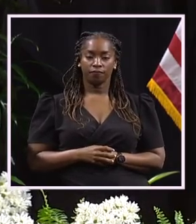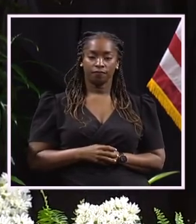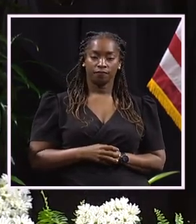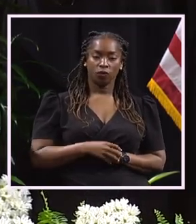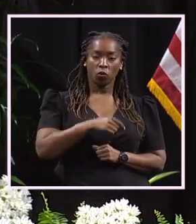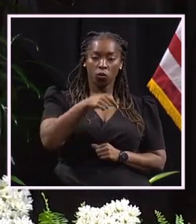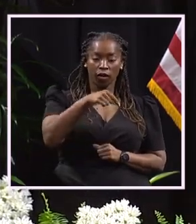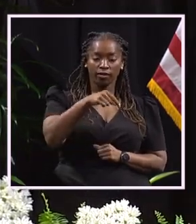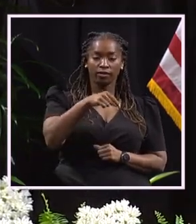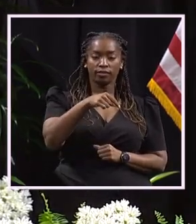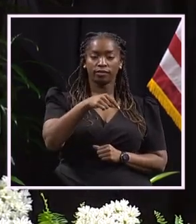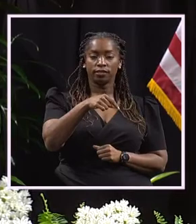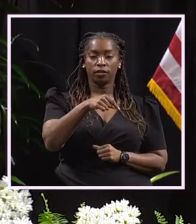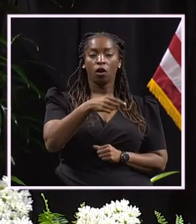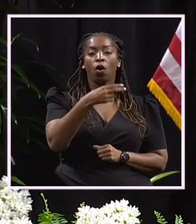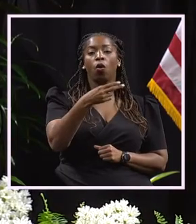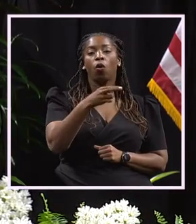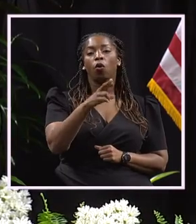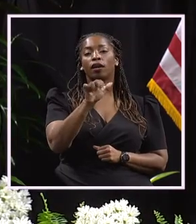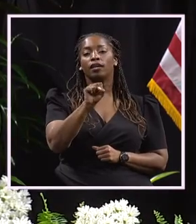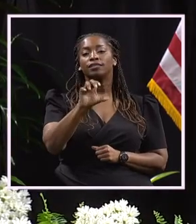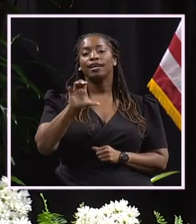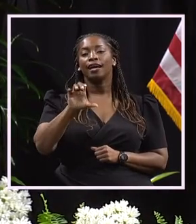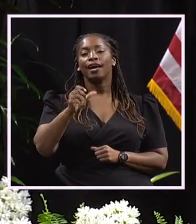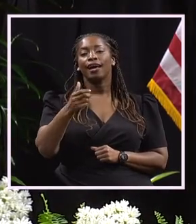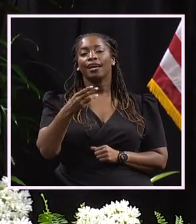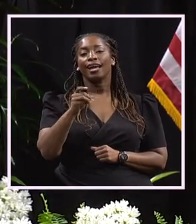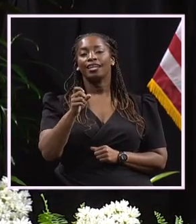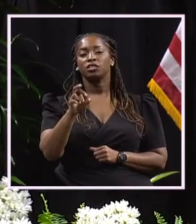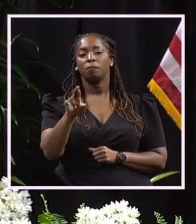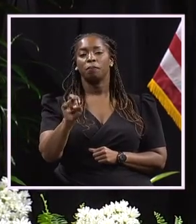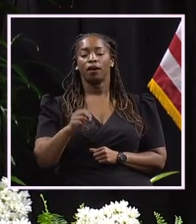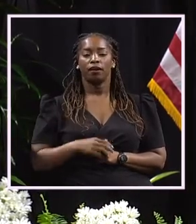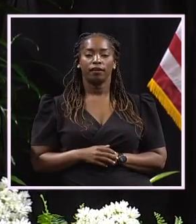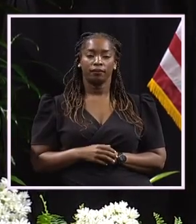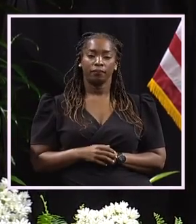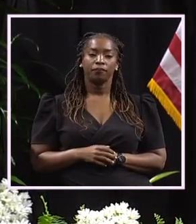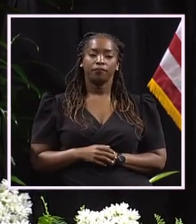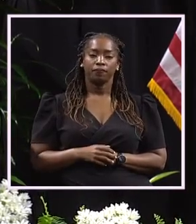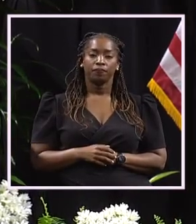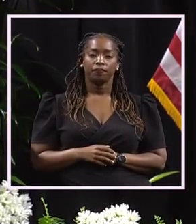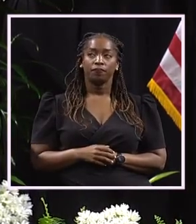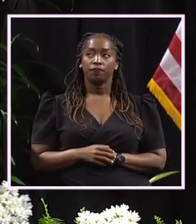Cornus Horace Cashmire. Horace Cashmere.